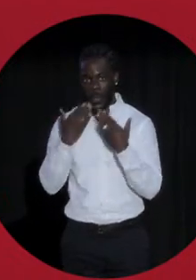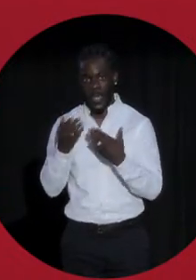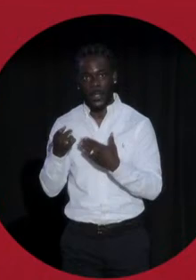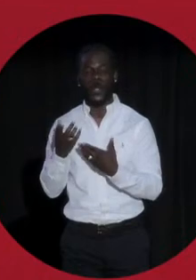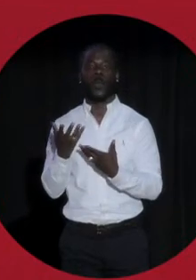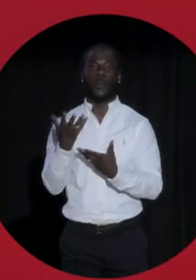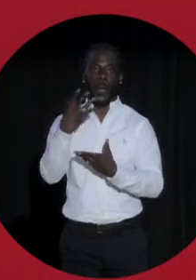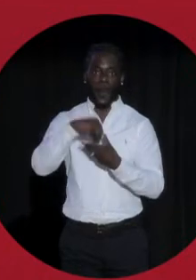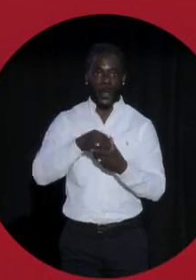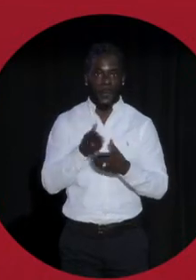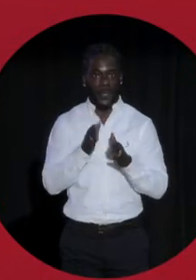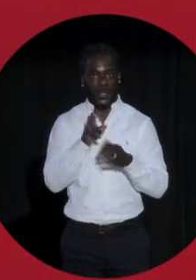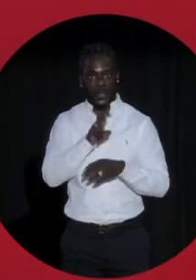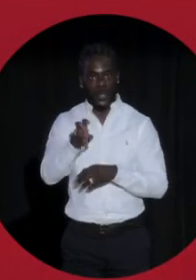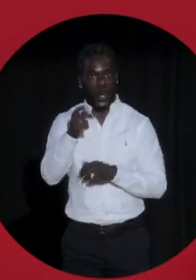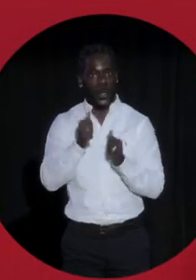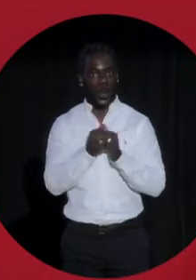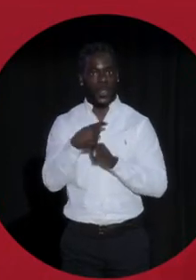me.